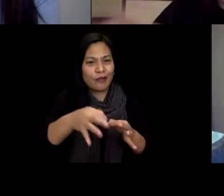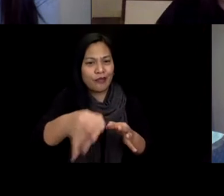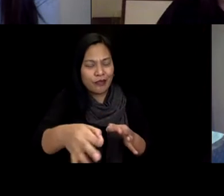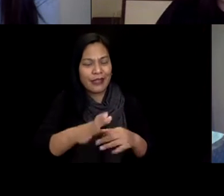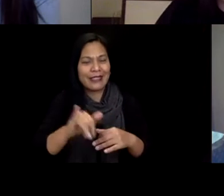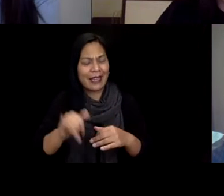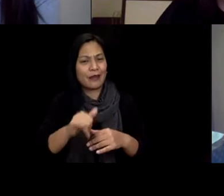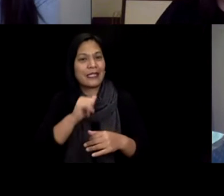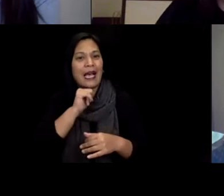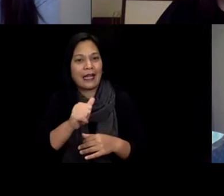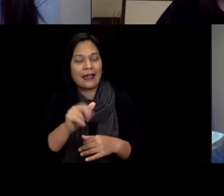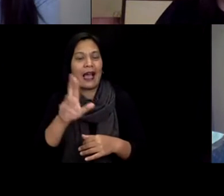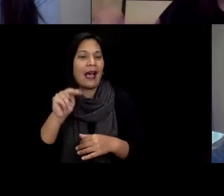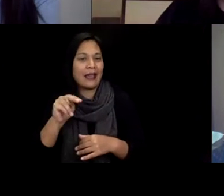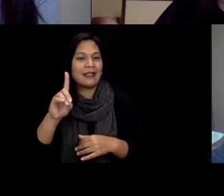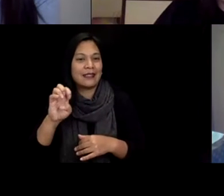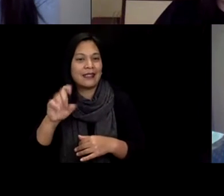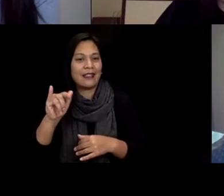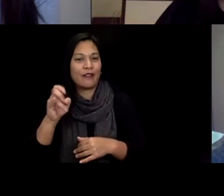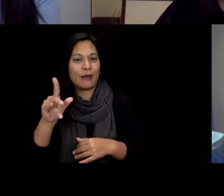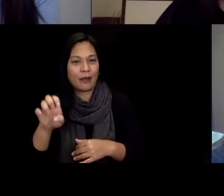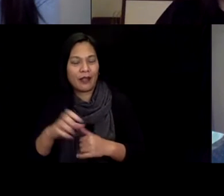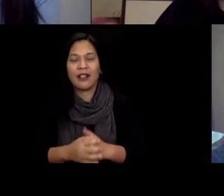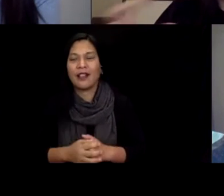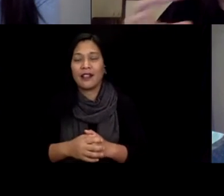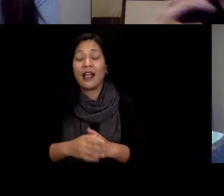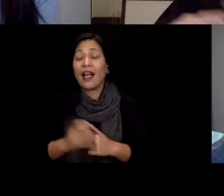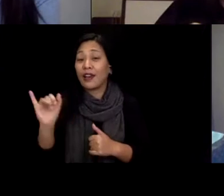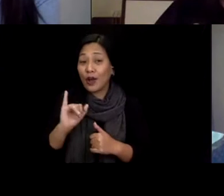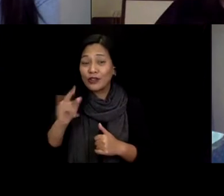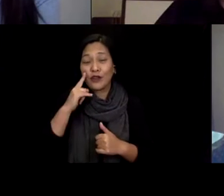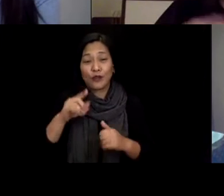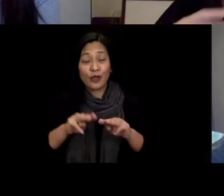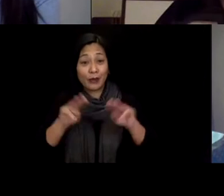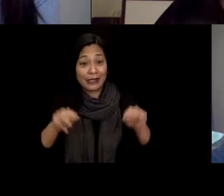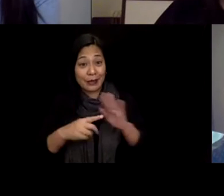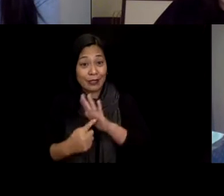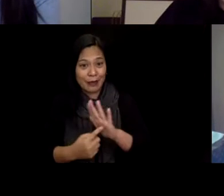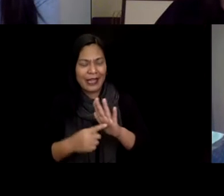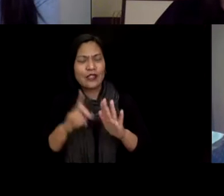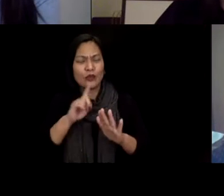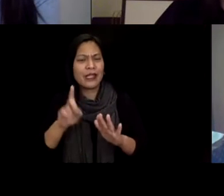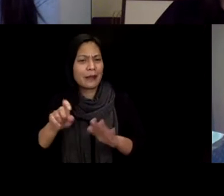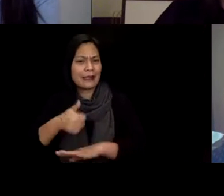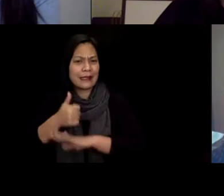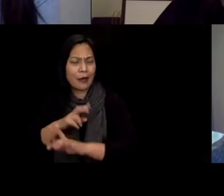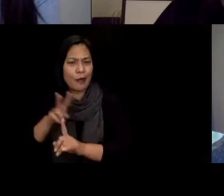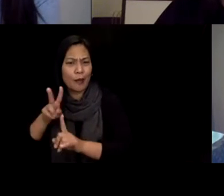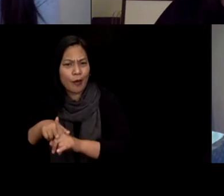our gallery space to being by appointment only or through digital